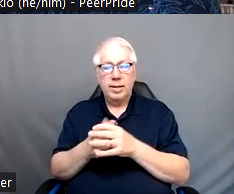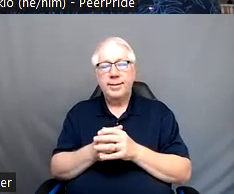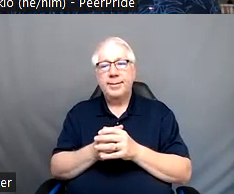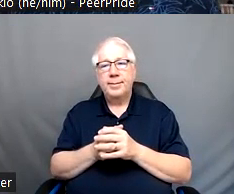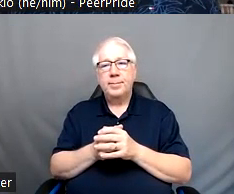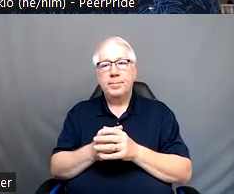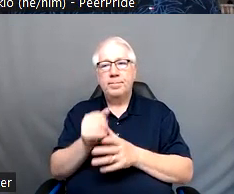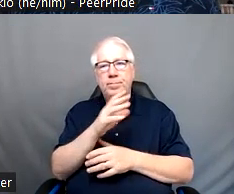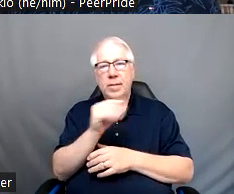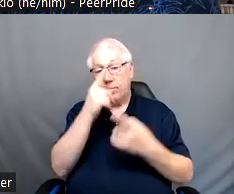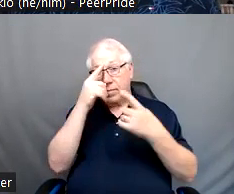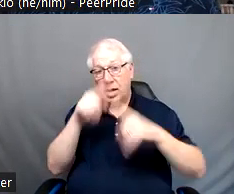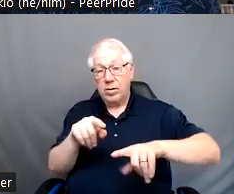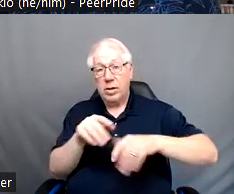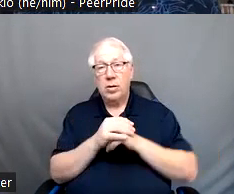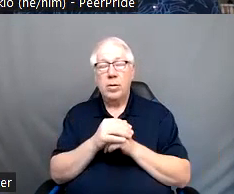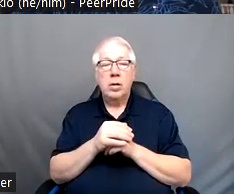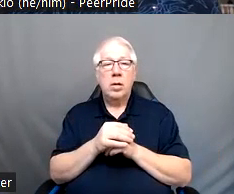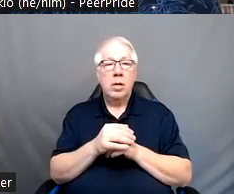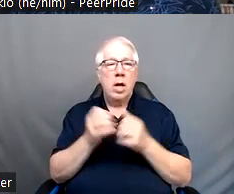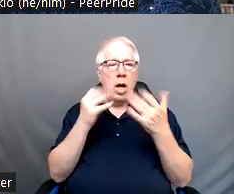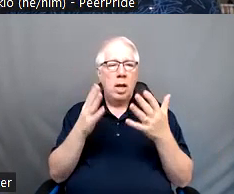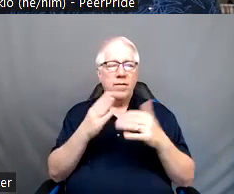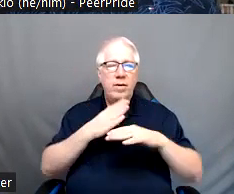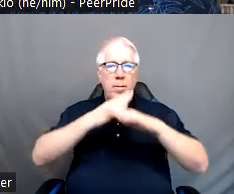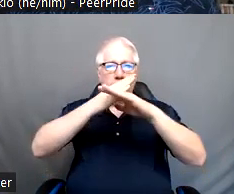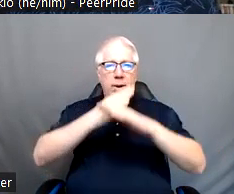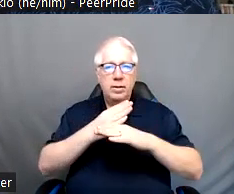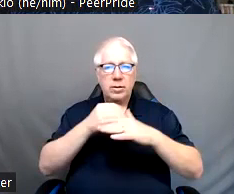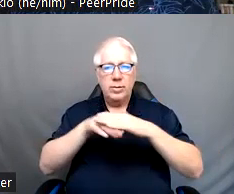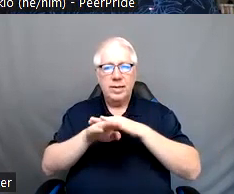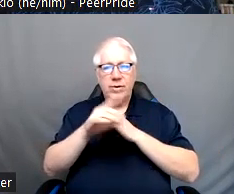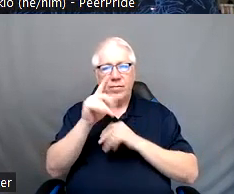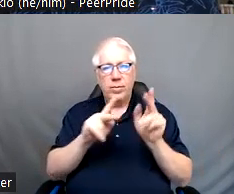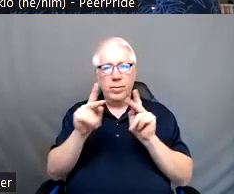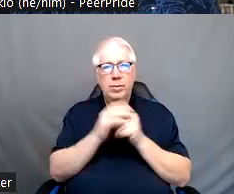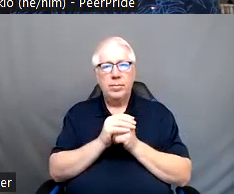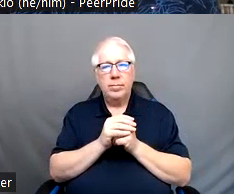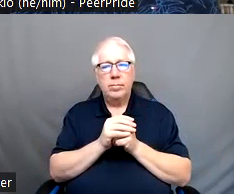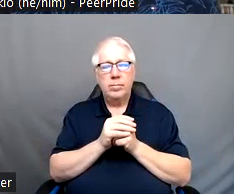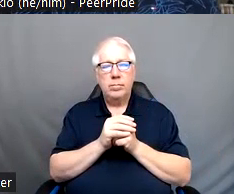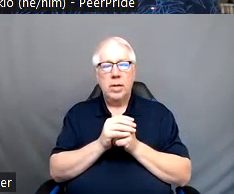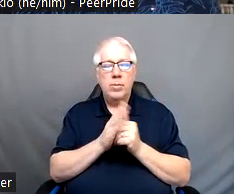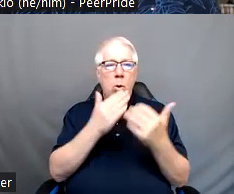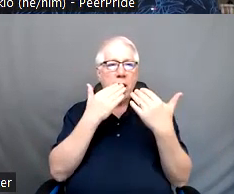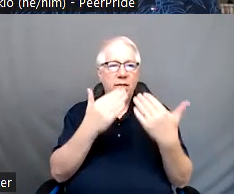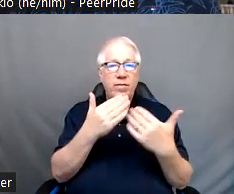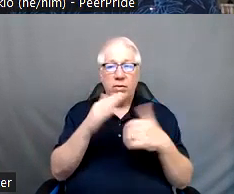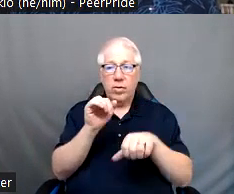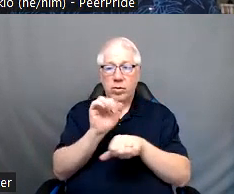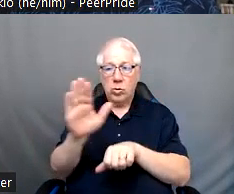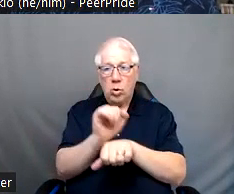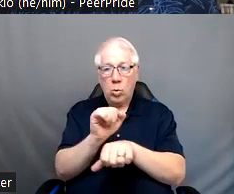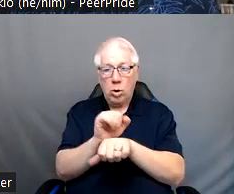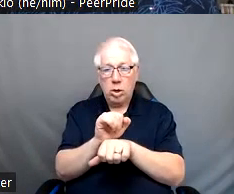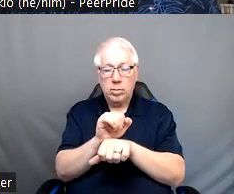And I agree that there are a lot of barriers to entry for folks. And I am so thankful for the work that you're doing, all